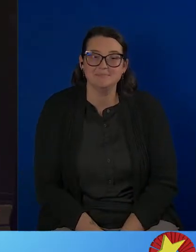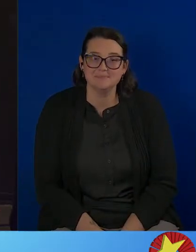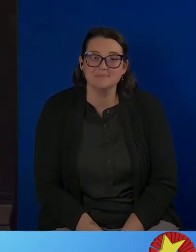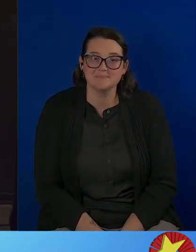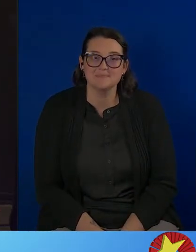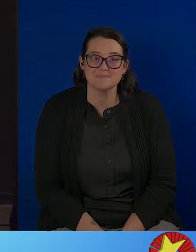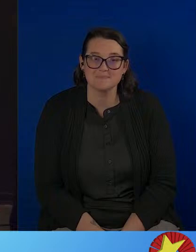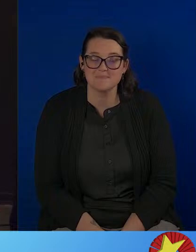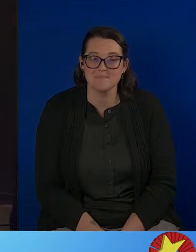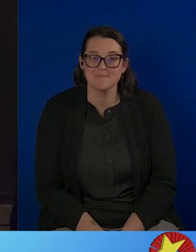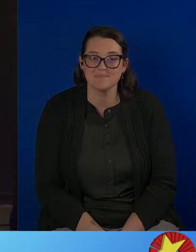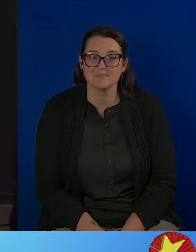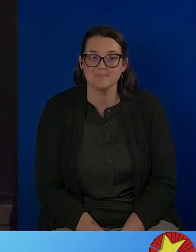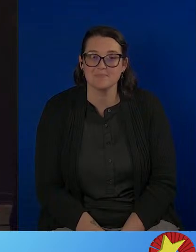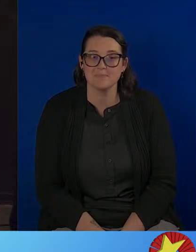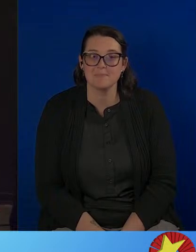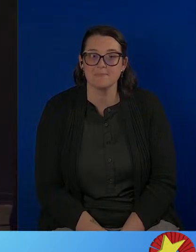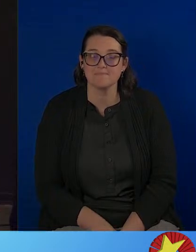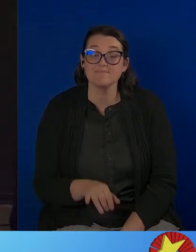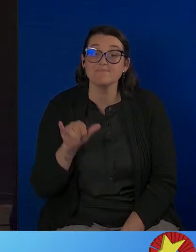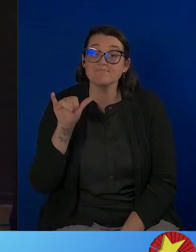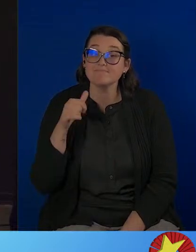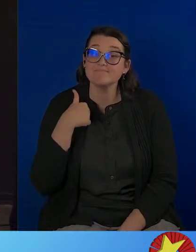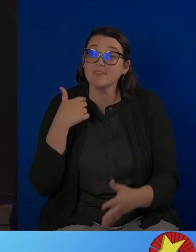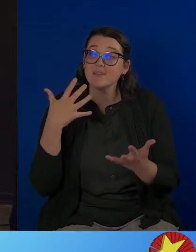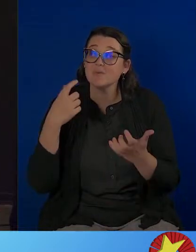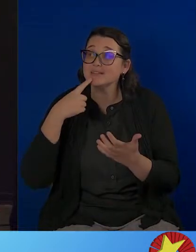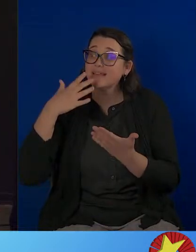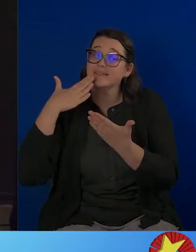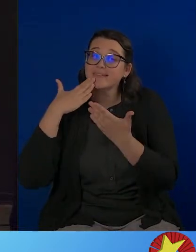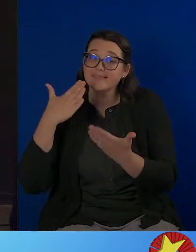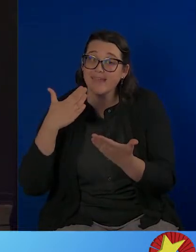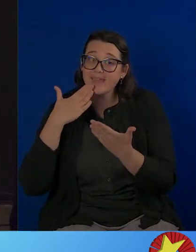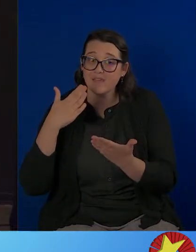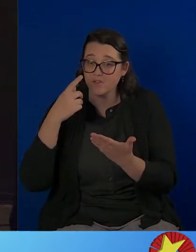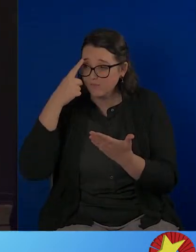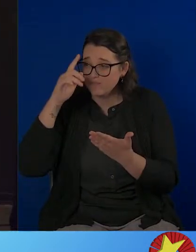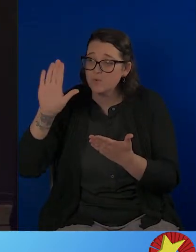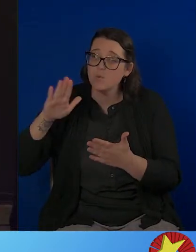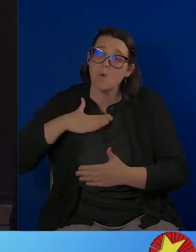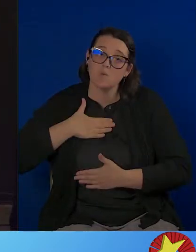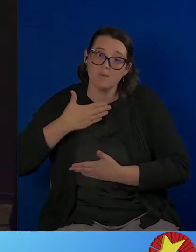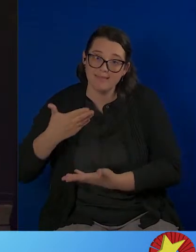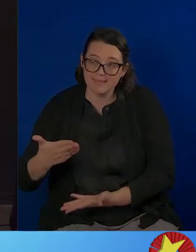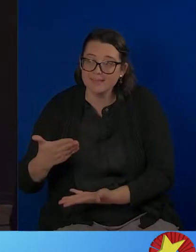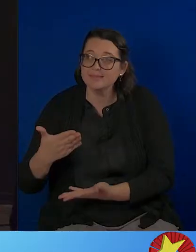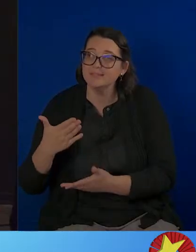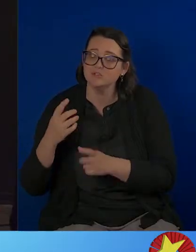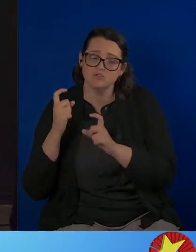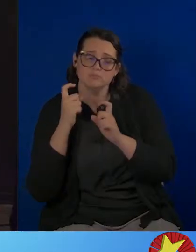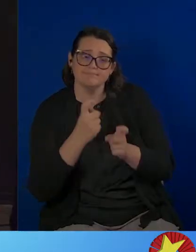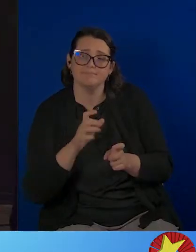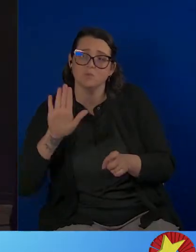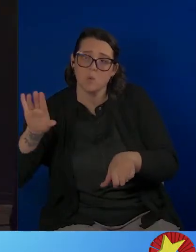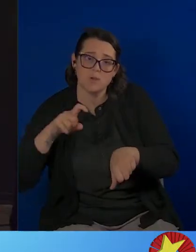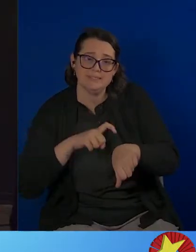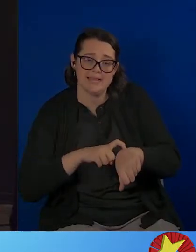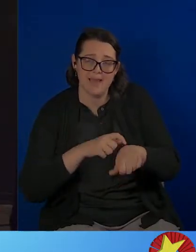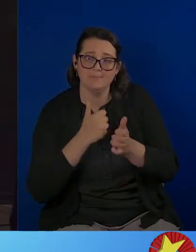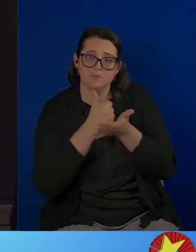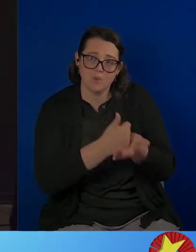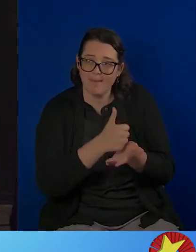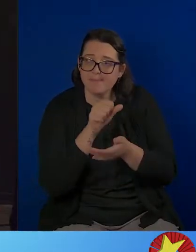I also wanted to thank you for your willingness to give ASDB your time,